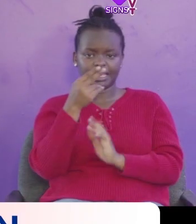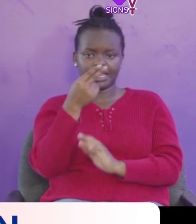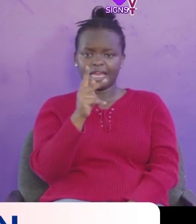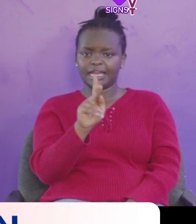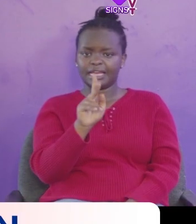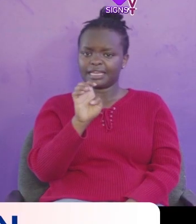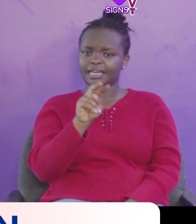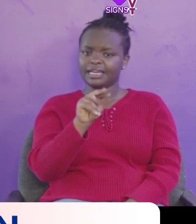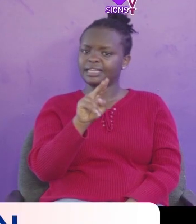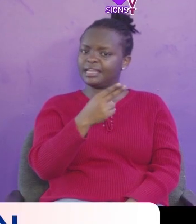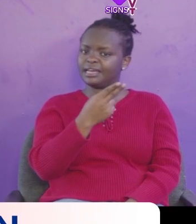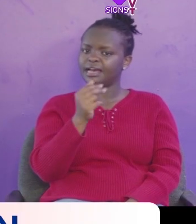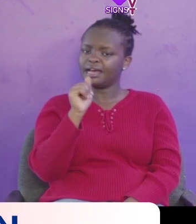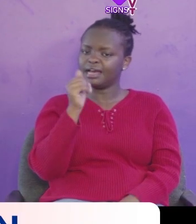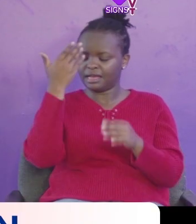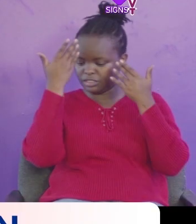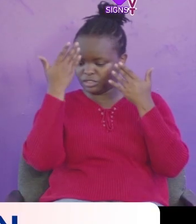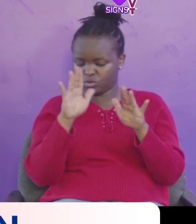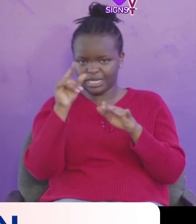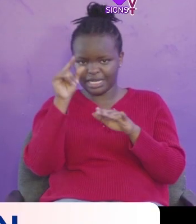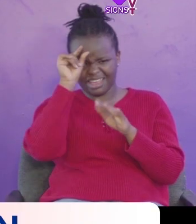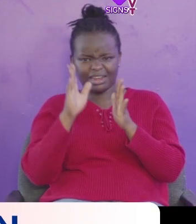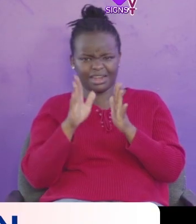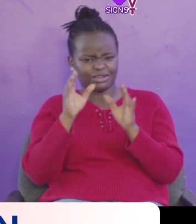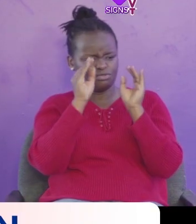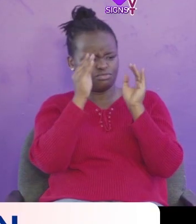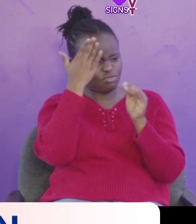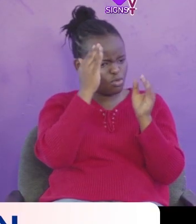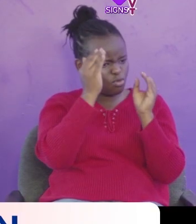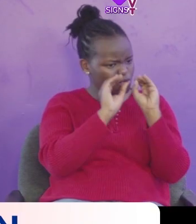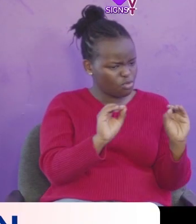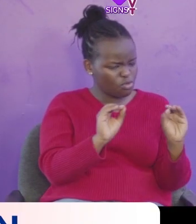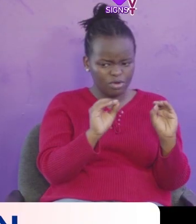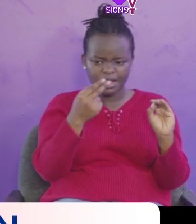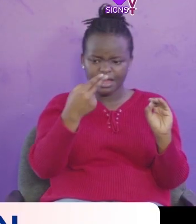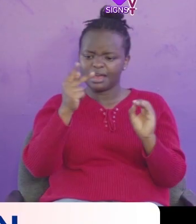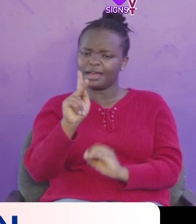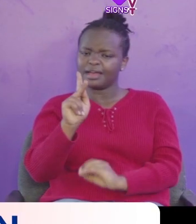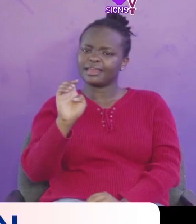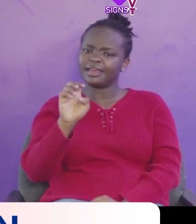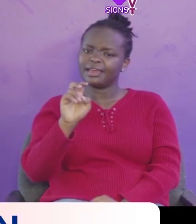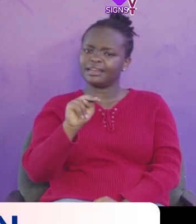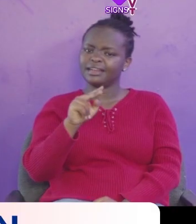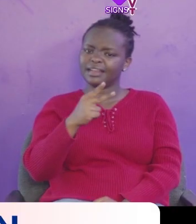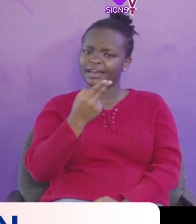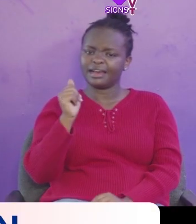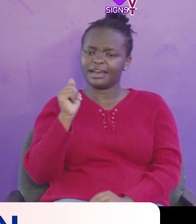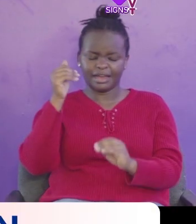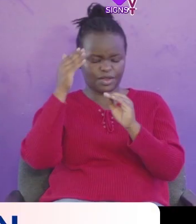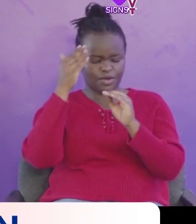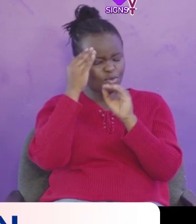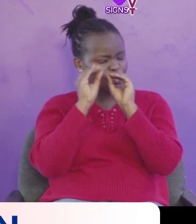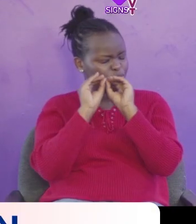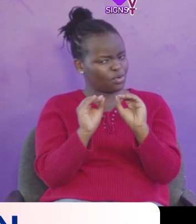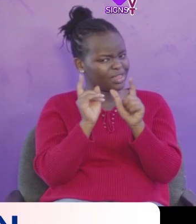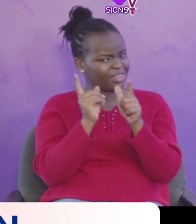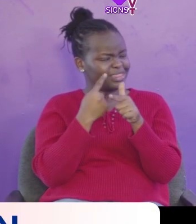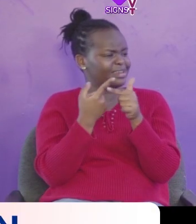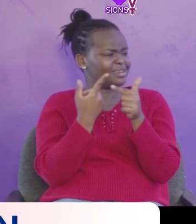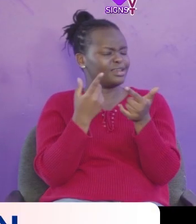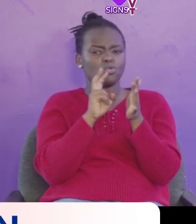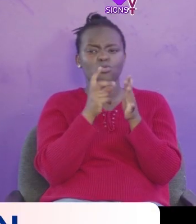if Kenha does not know, governor does not know, who is doing this? Then it means there is a cartel somewhere who is